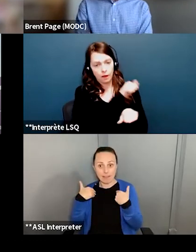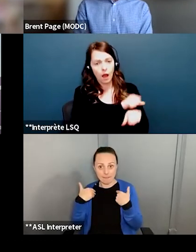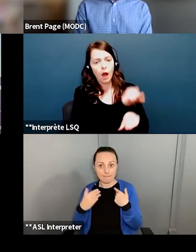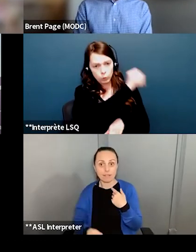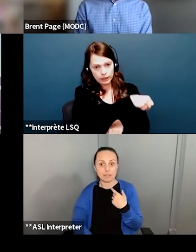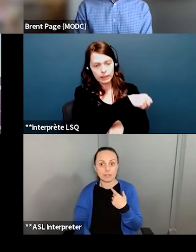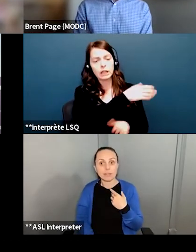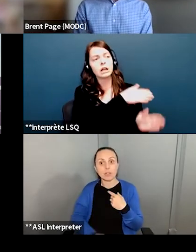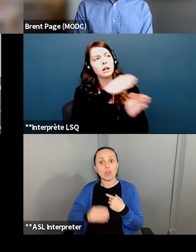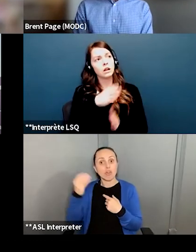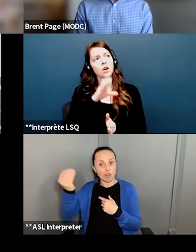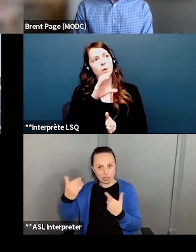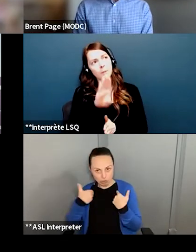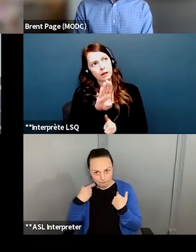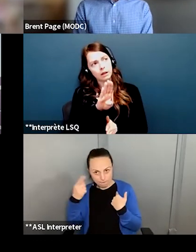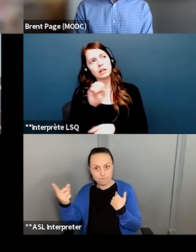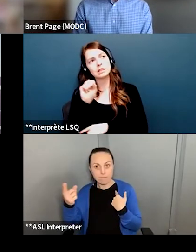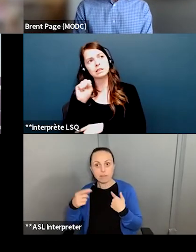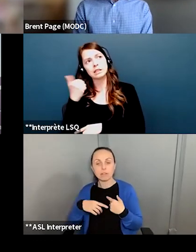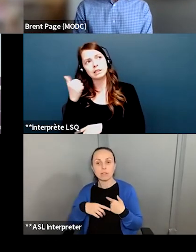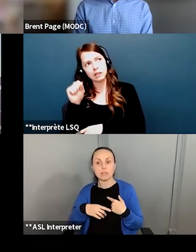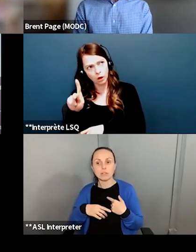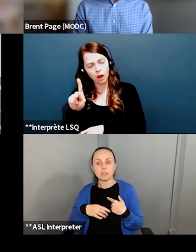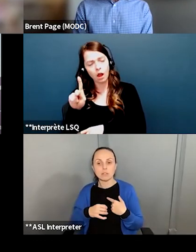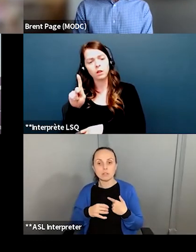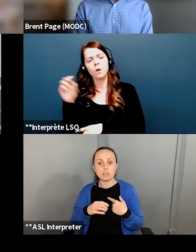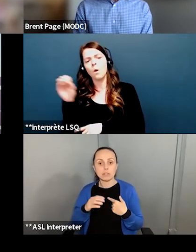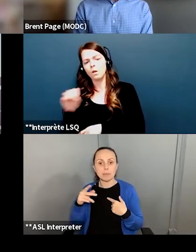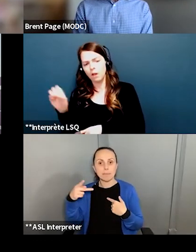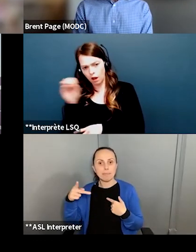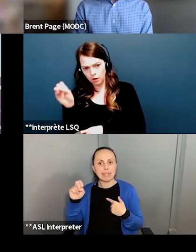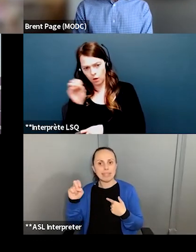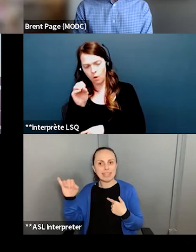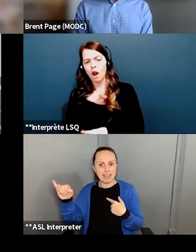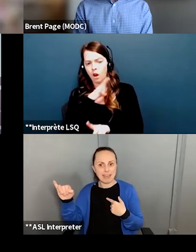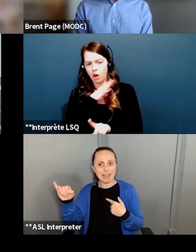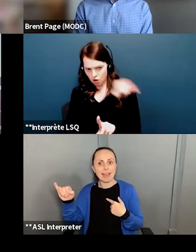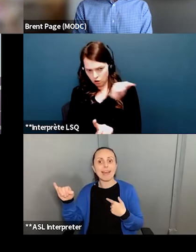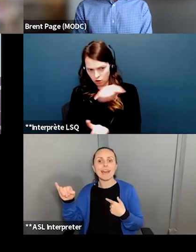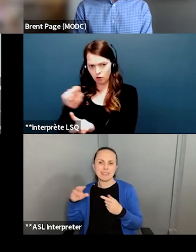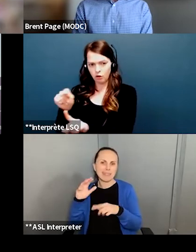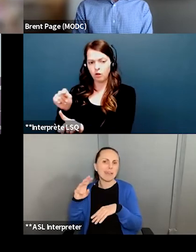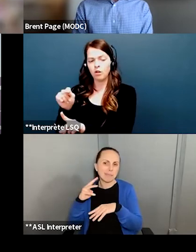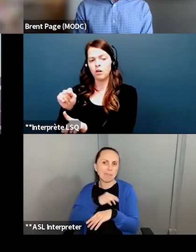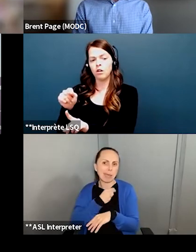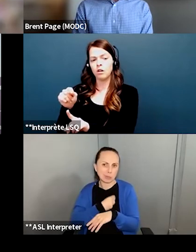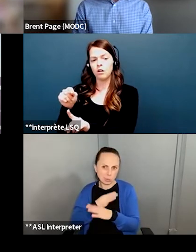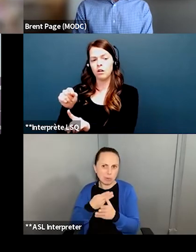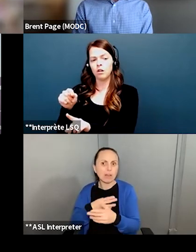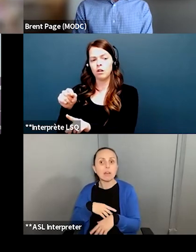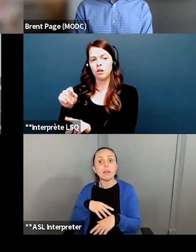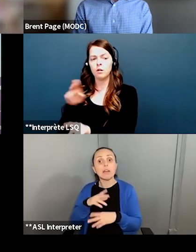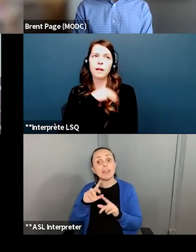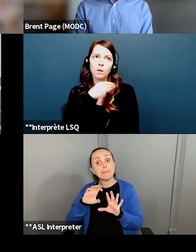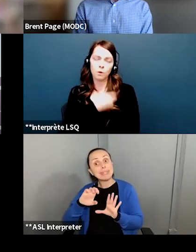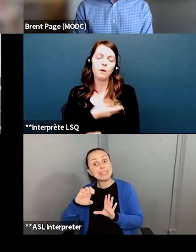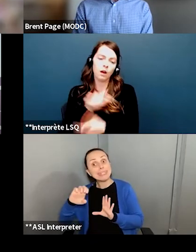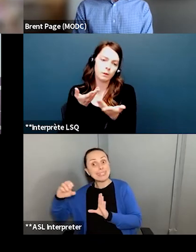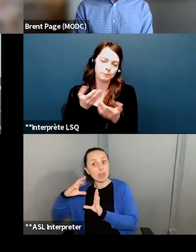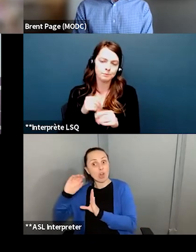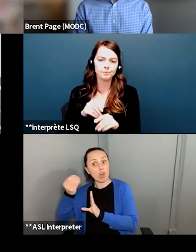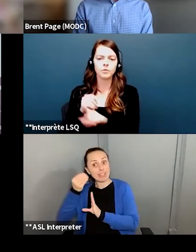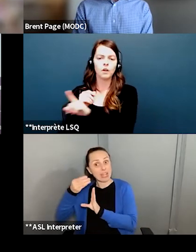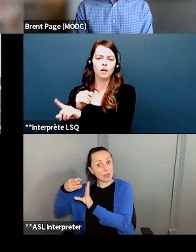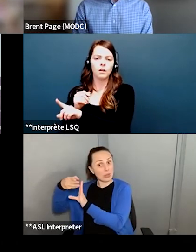does, Ontario does, Manitoba does. Yeah, Manitoba. You go east of